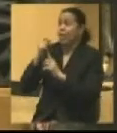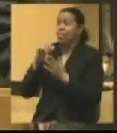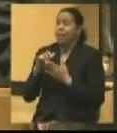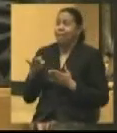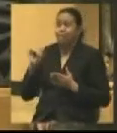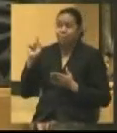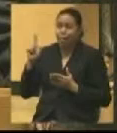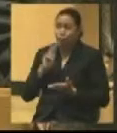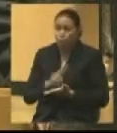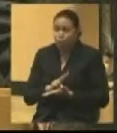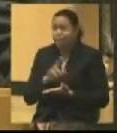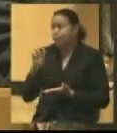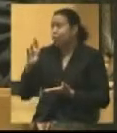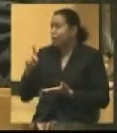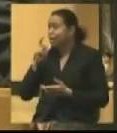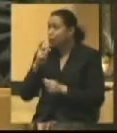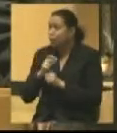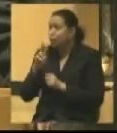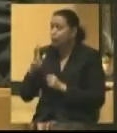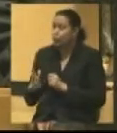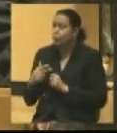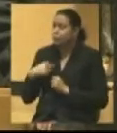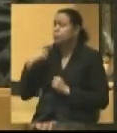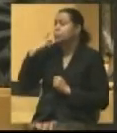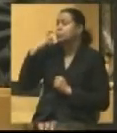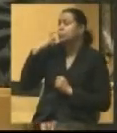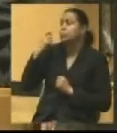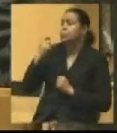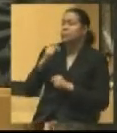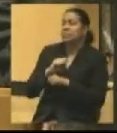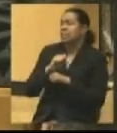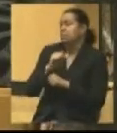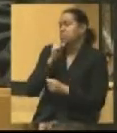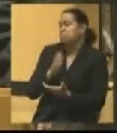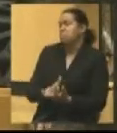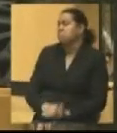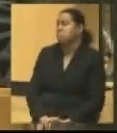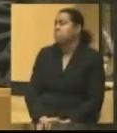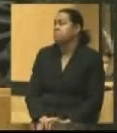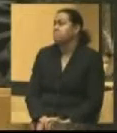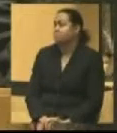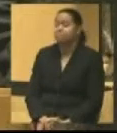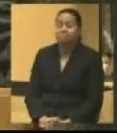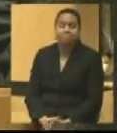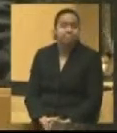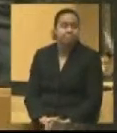Lincoln loses and the Republicans don't get 2/3 of the House, I don't see how slavery could have been abolished. Thank you.